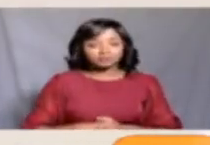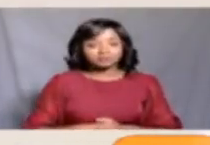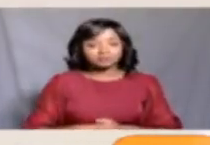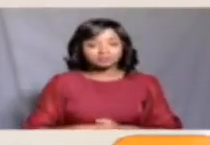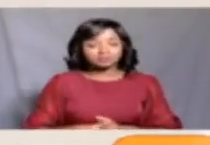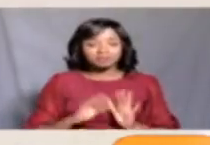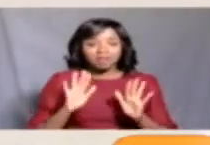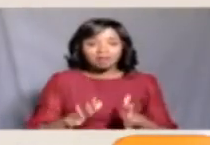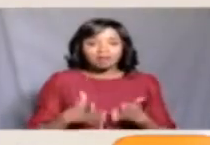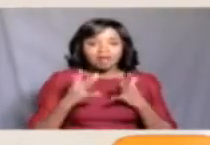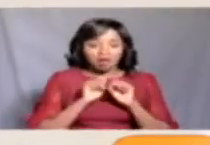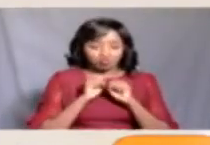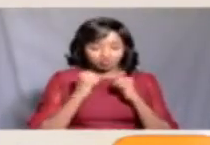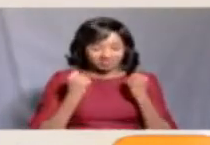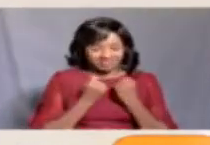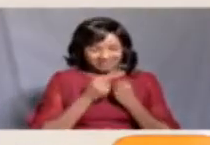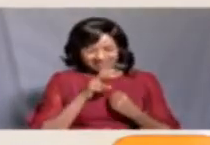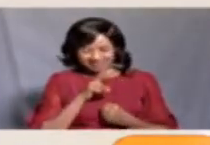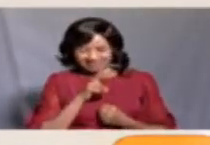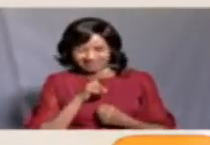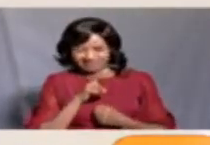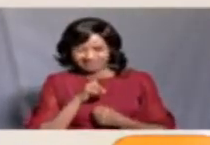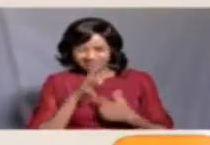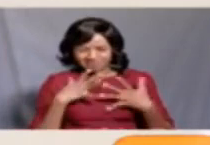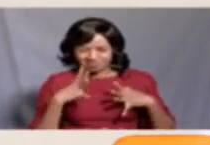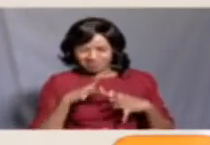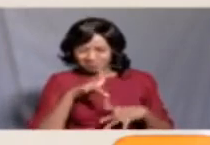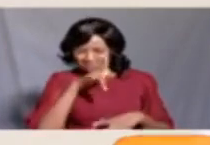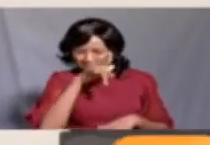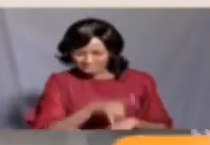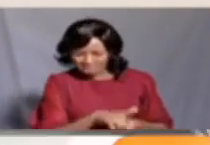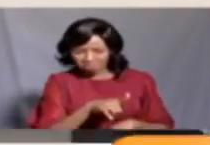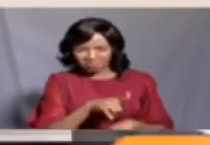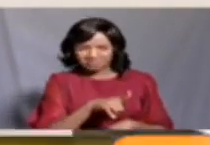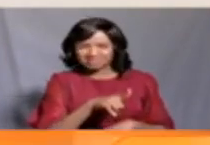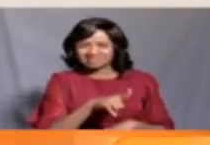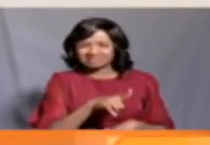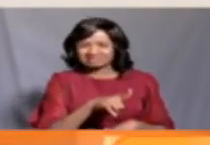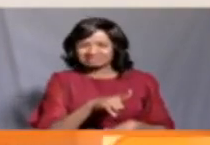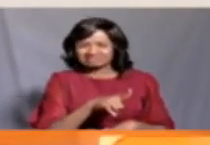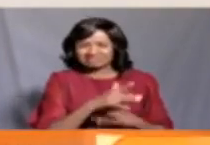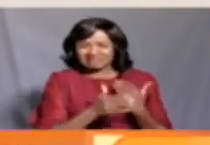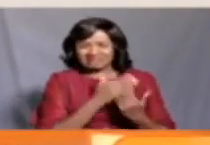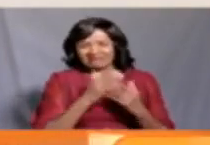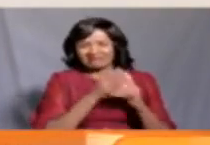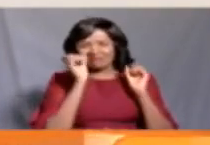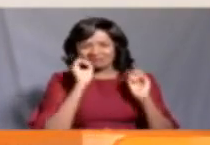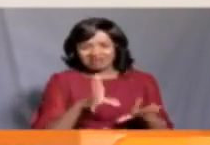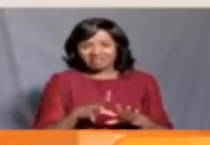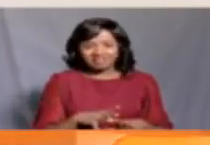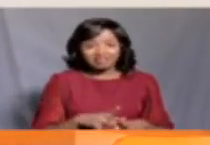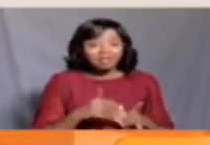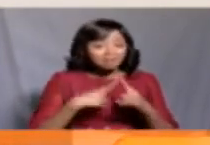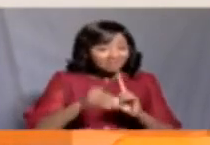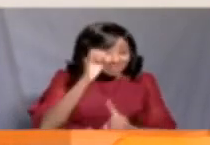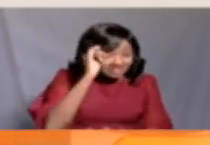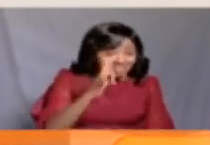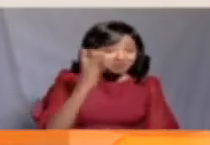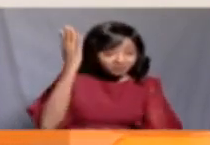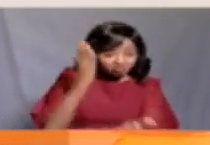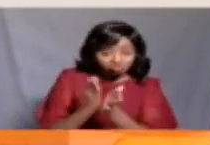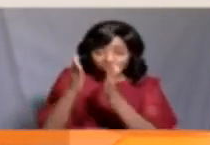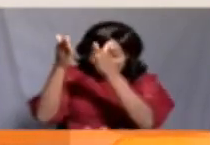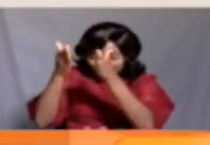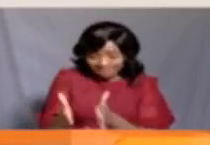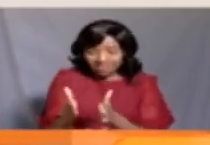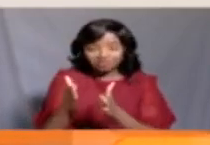how society treats the lowest people in the society and I'll tell you what kind of society it is. And to me, if somebody is really imagining,